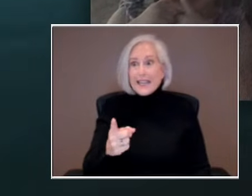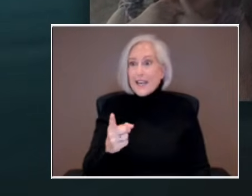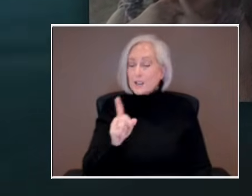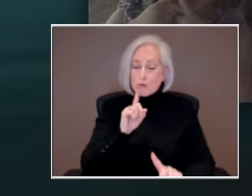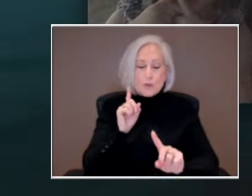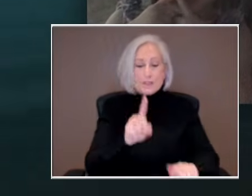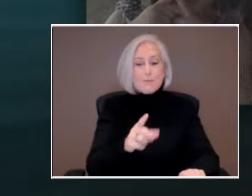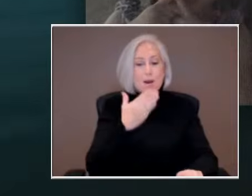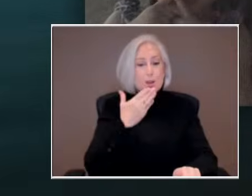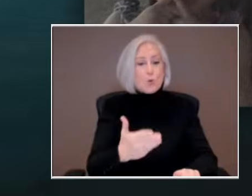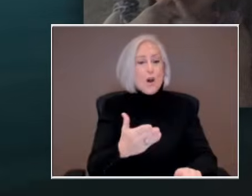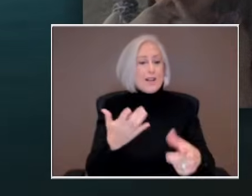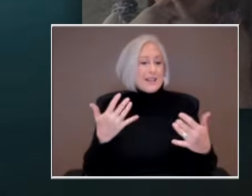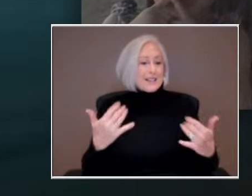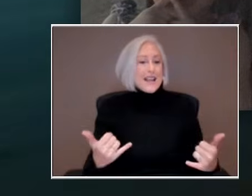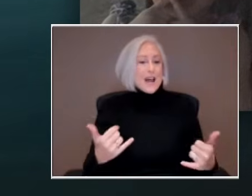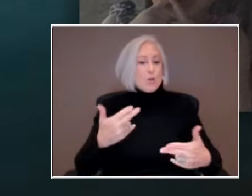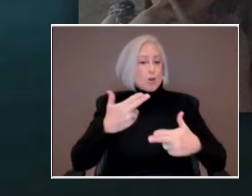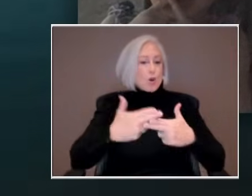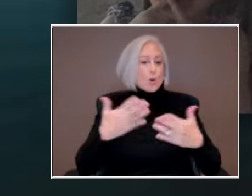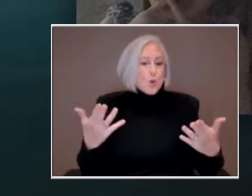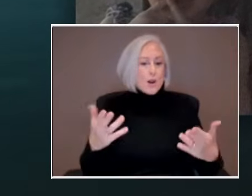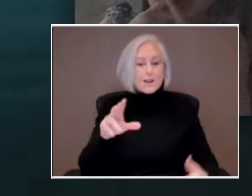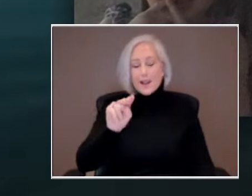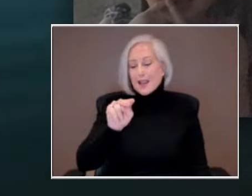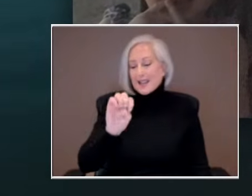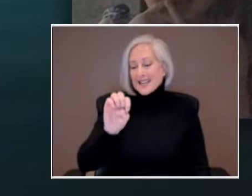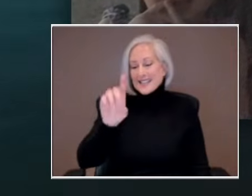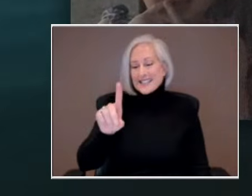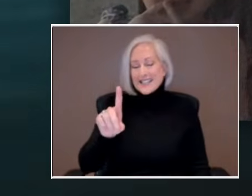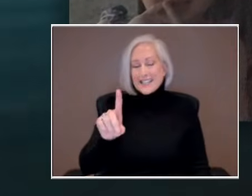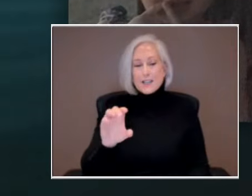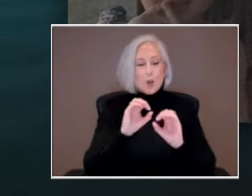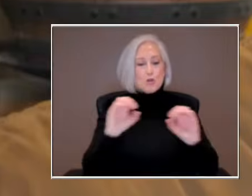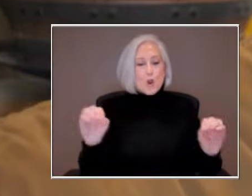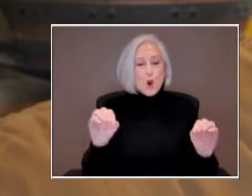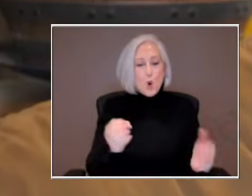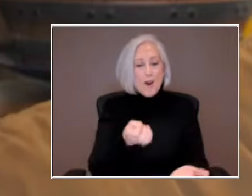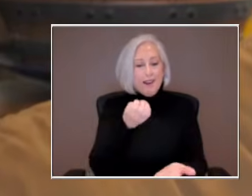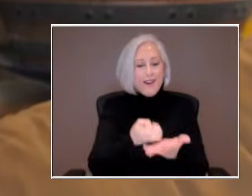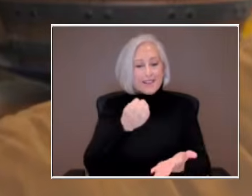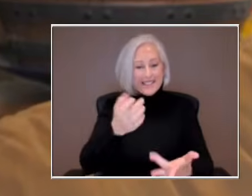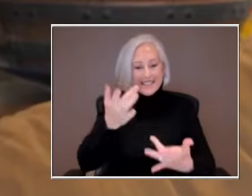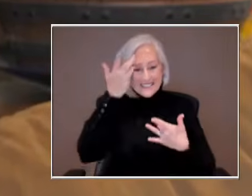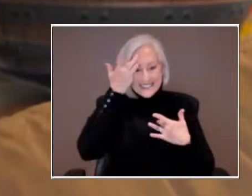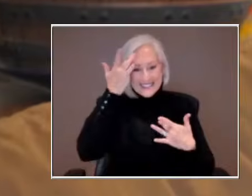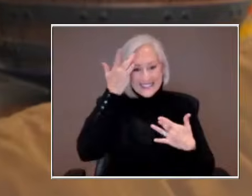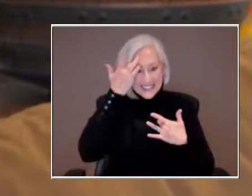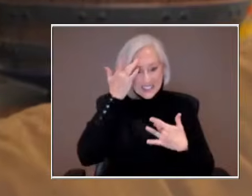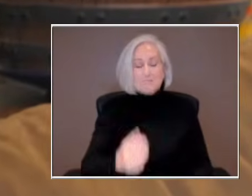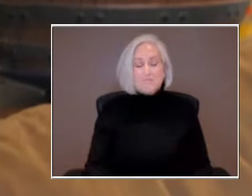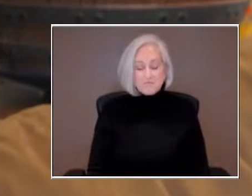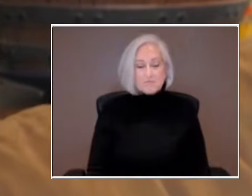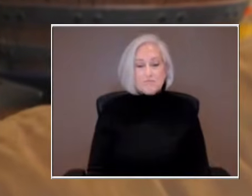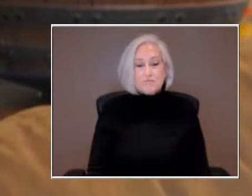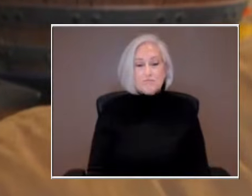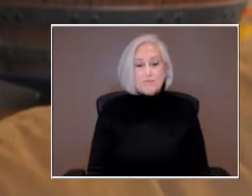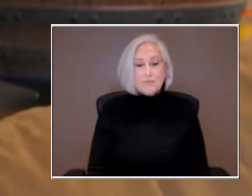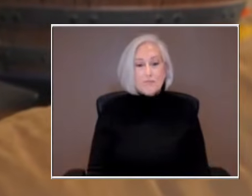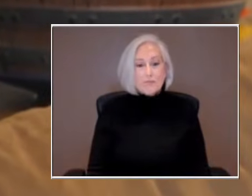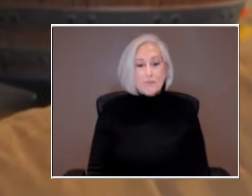called NED, no evidence of disease. So I'm very cognizant of the fact that this has gone really